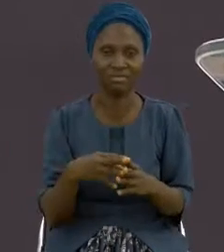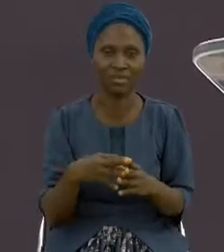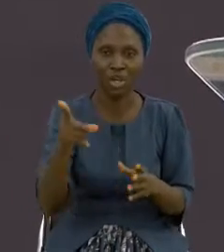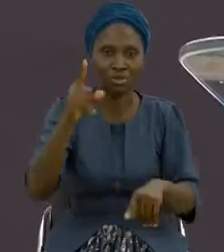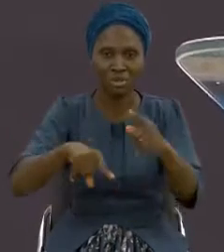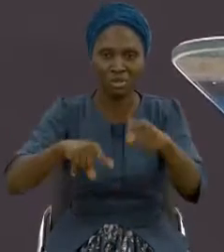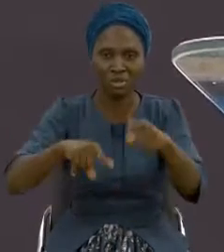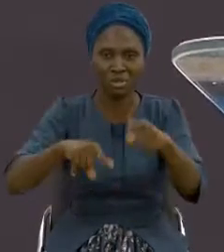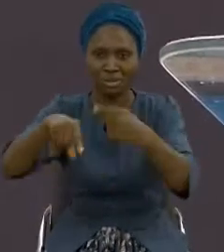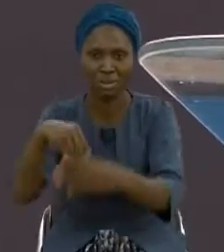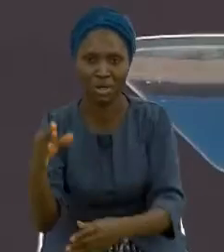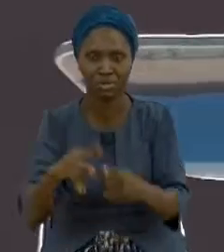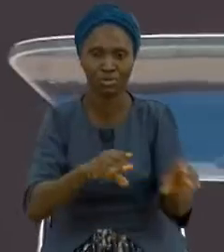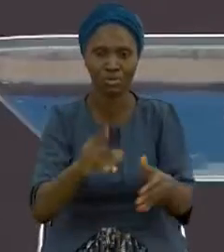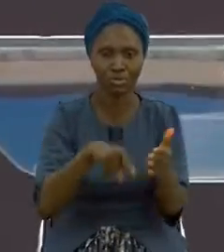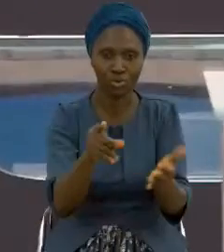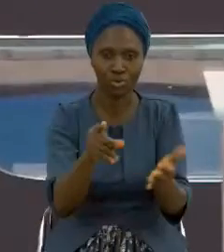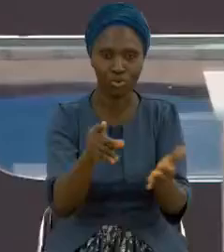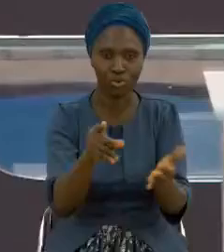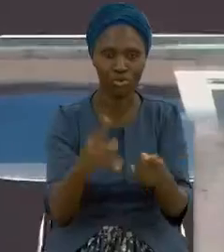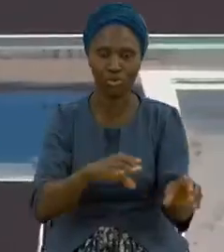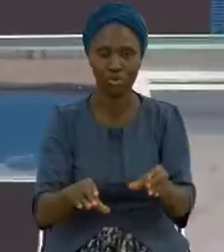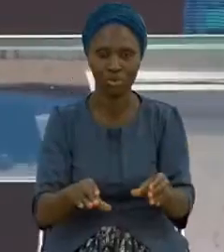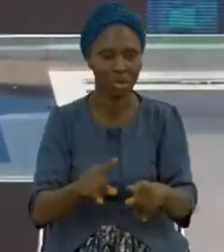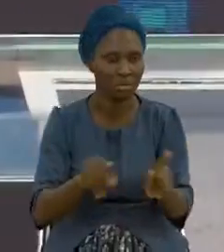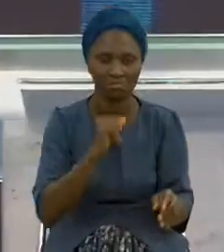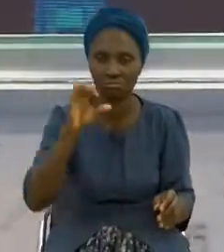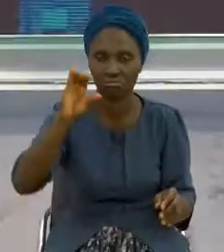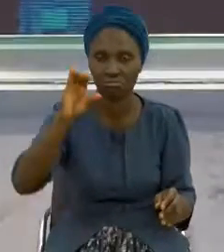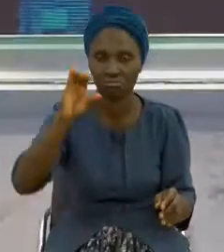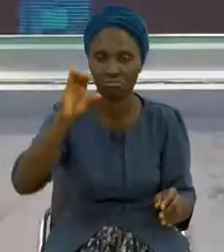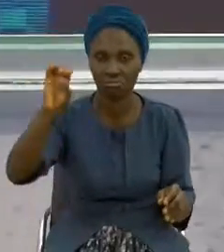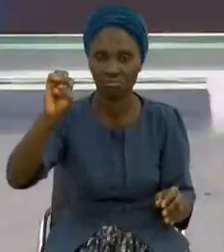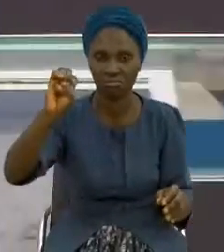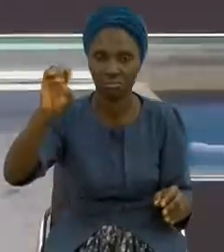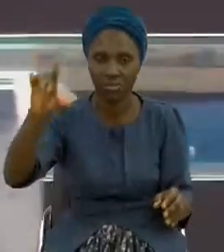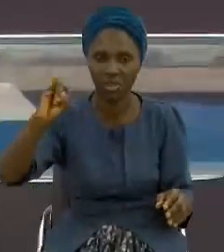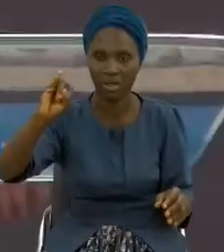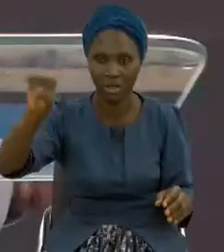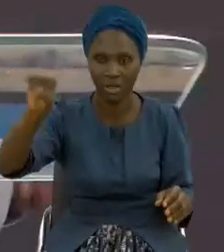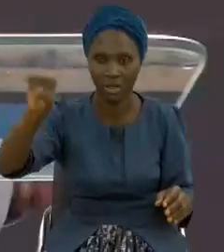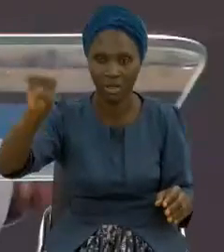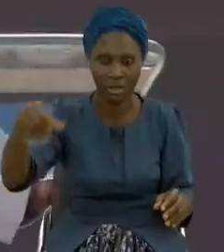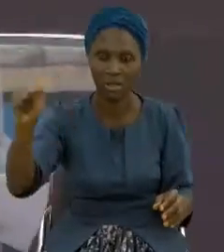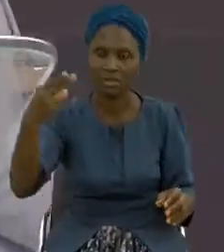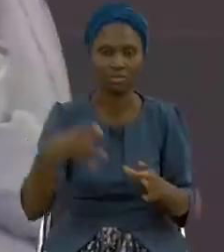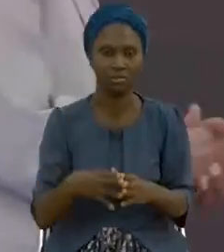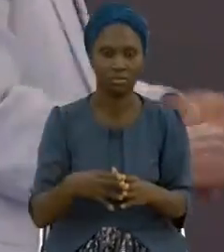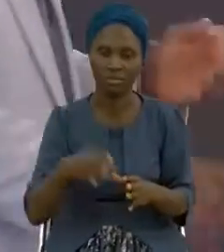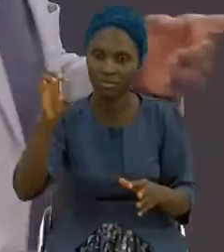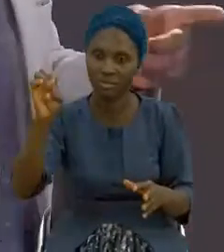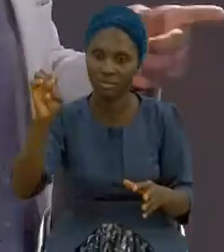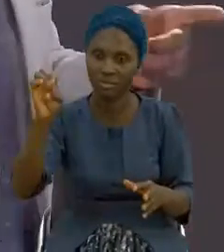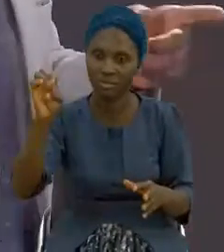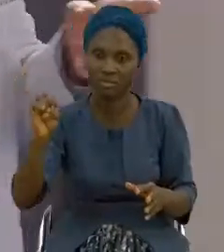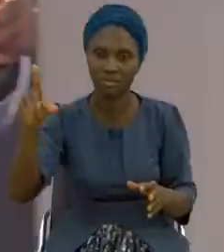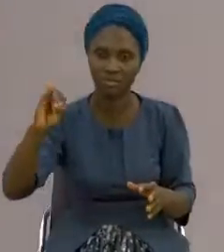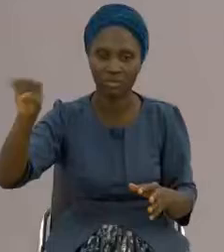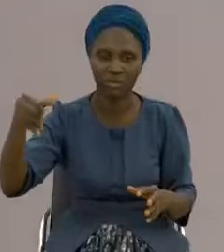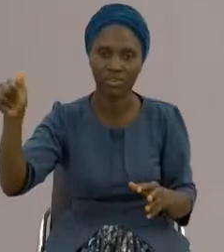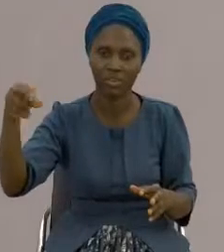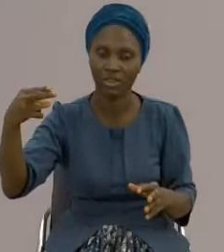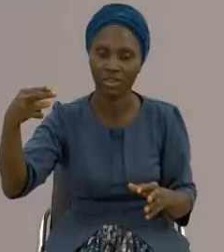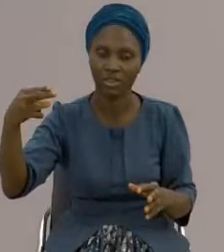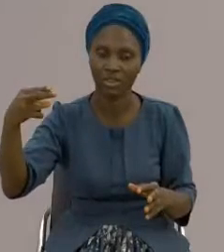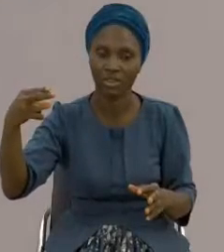Elisha. Elisha said, fear not, for they that be with us are more than they that